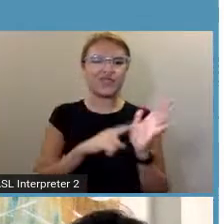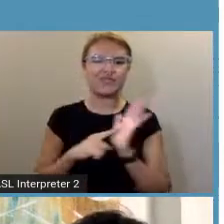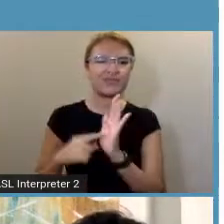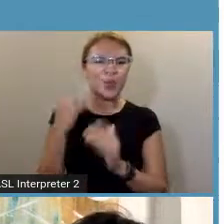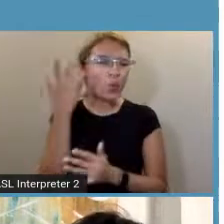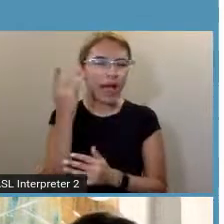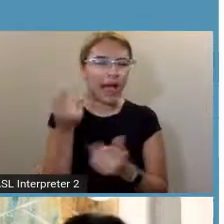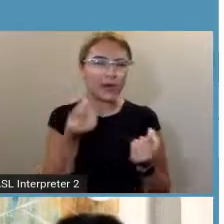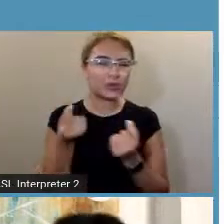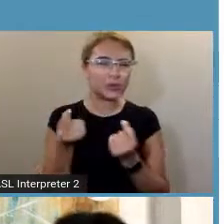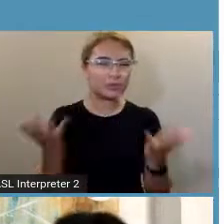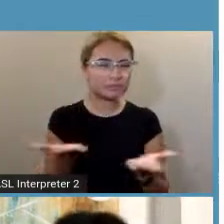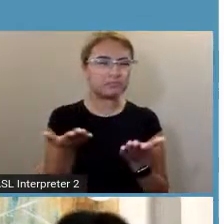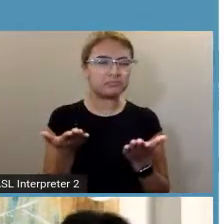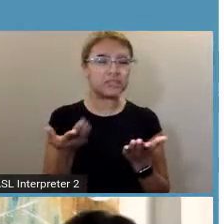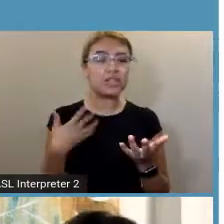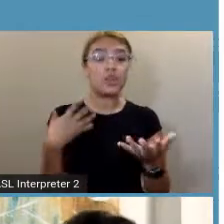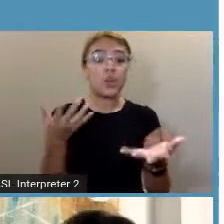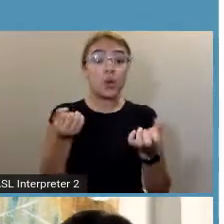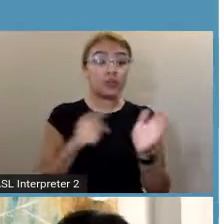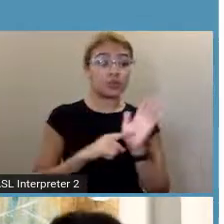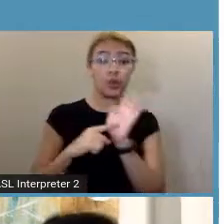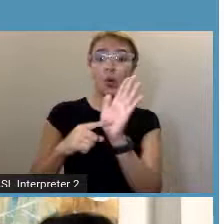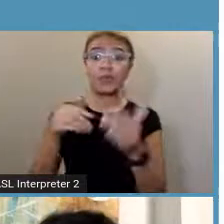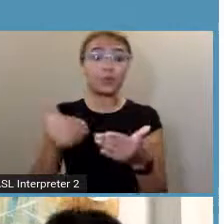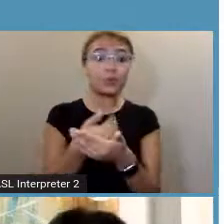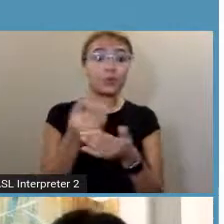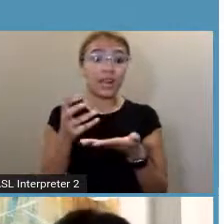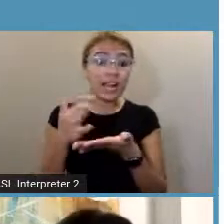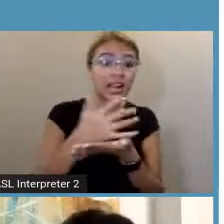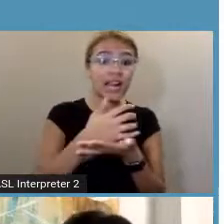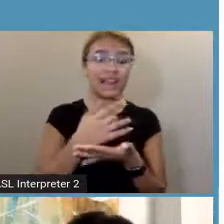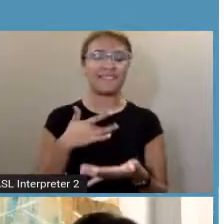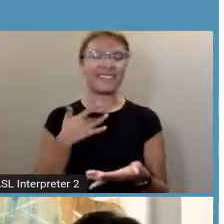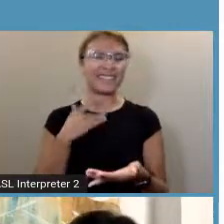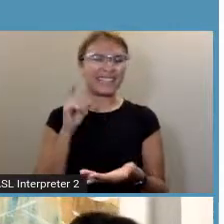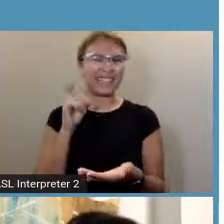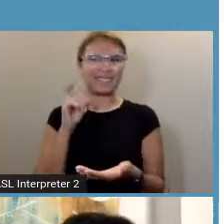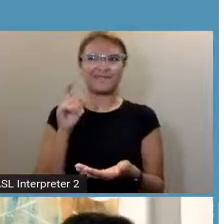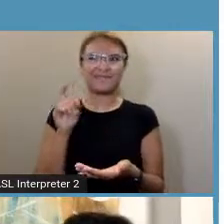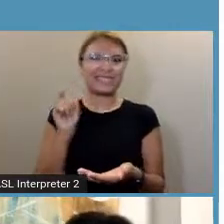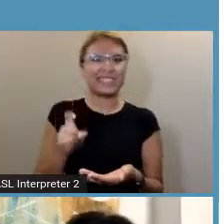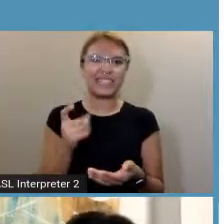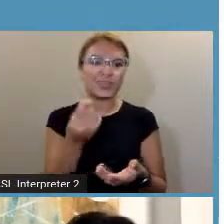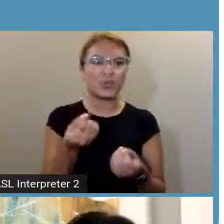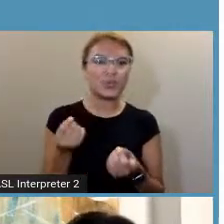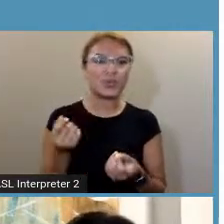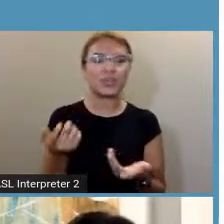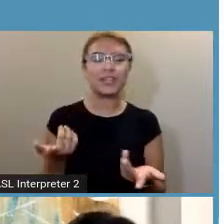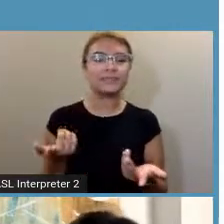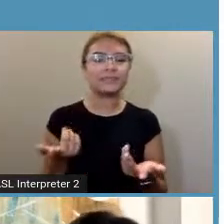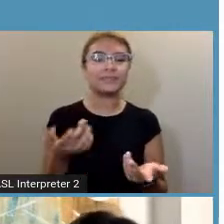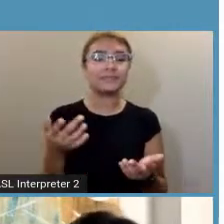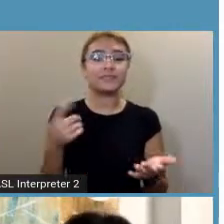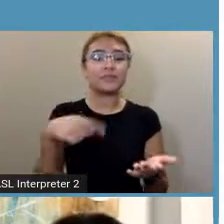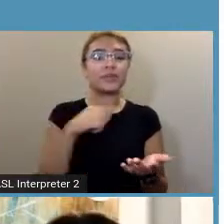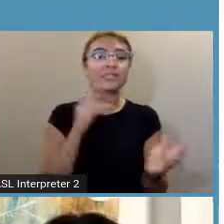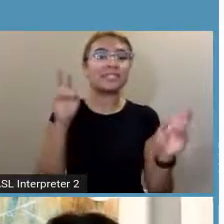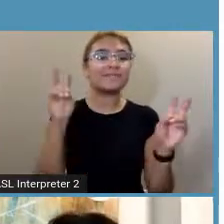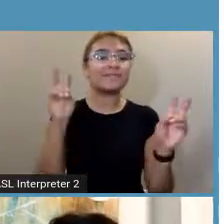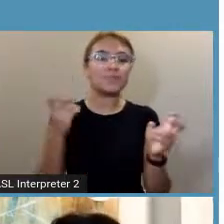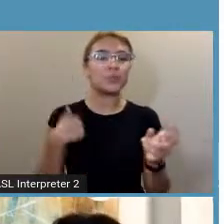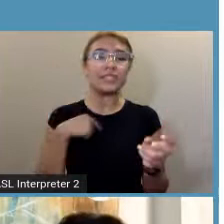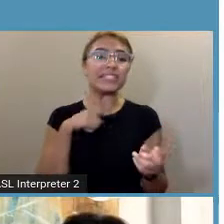Is it because you want to show off a new collection? Is it because you feel like you have to do it? Those are the kind of things that we will be discussing. Then we have